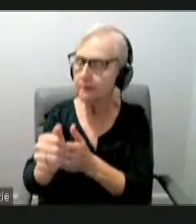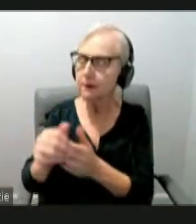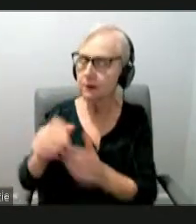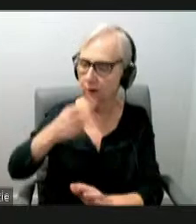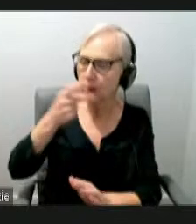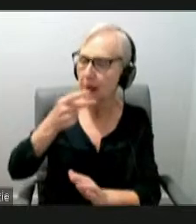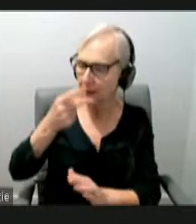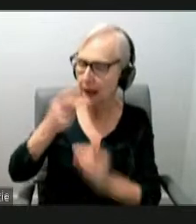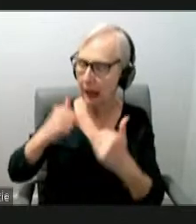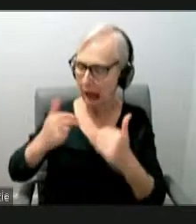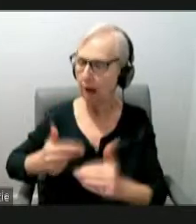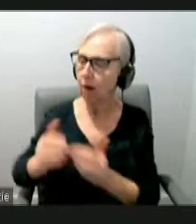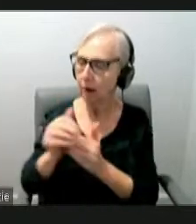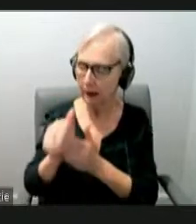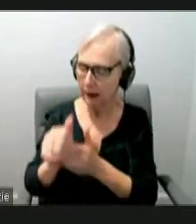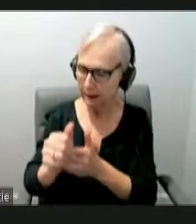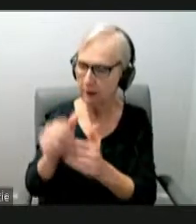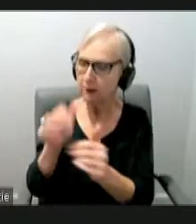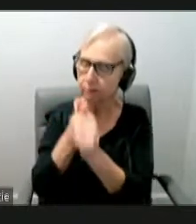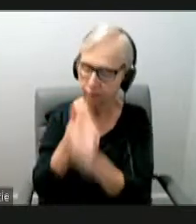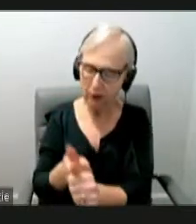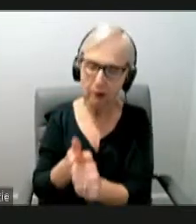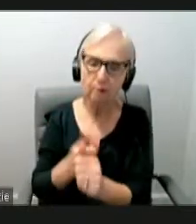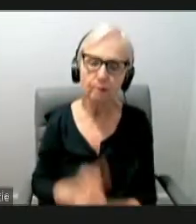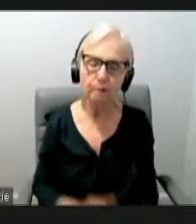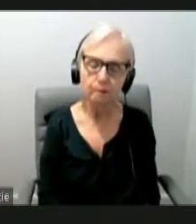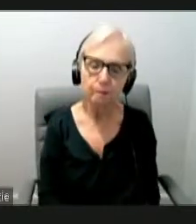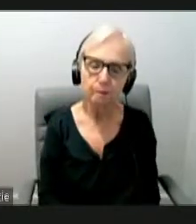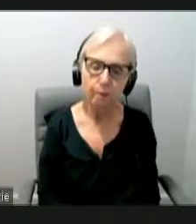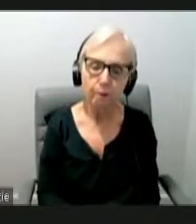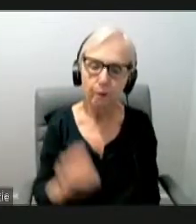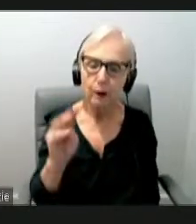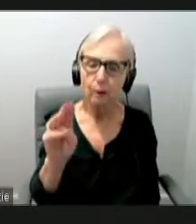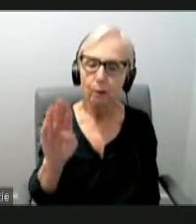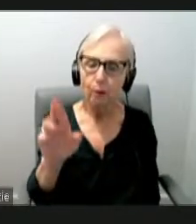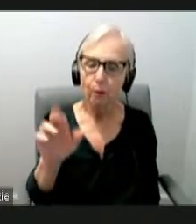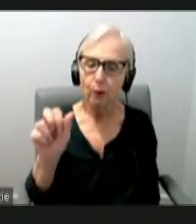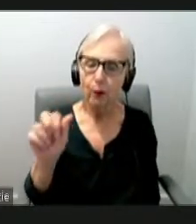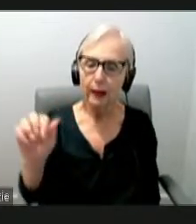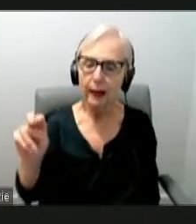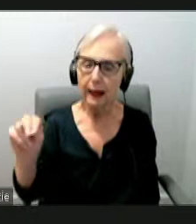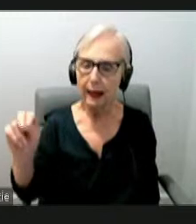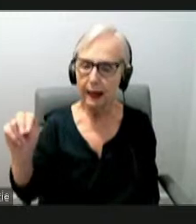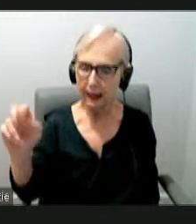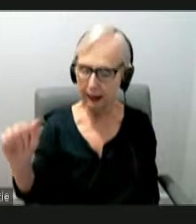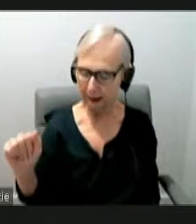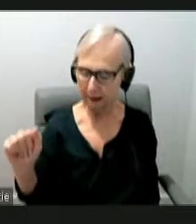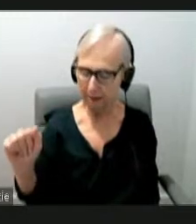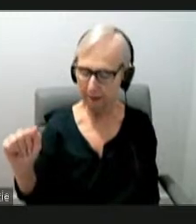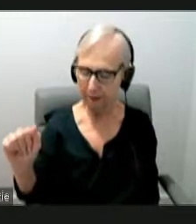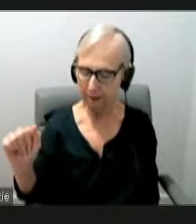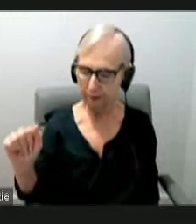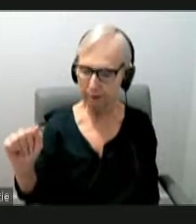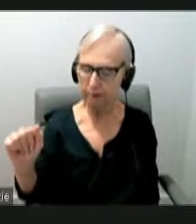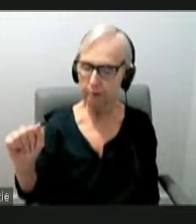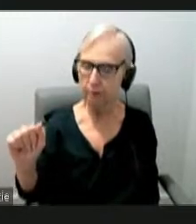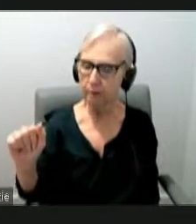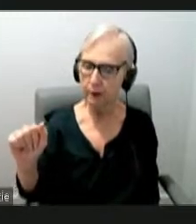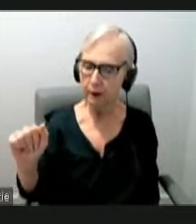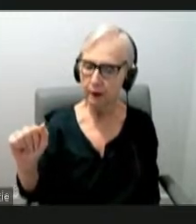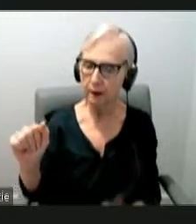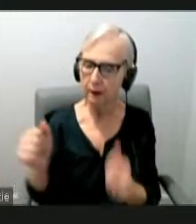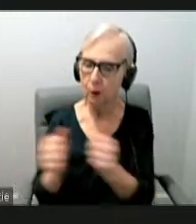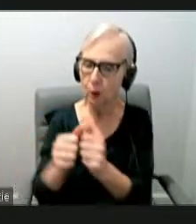All right, Brianna. My name is Brianna Jett. I'm